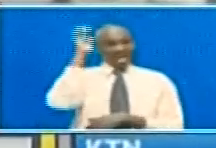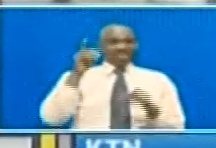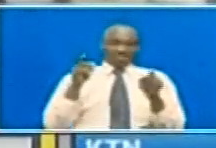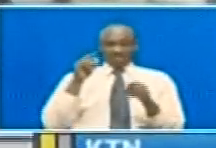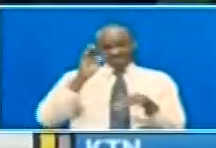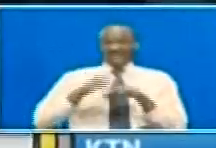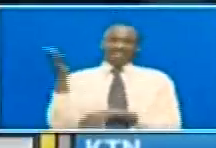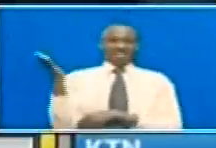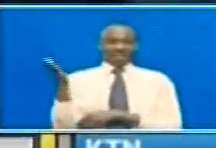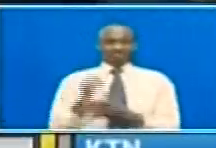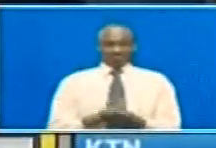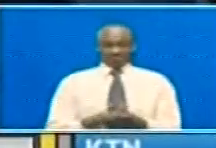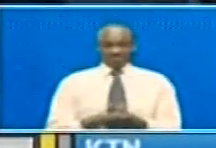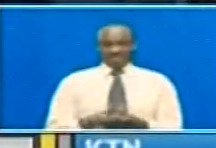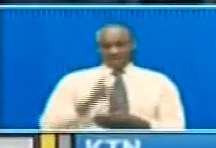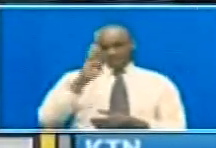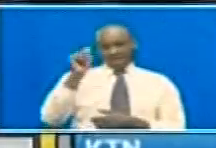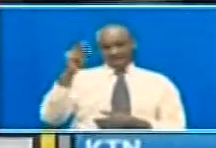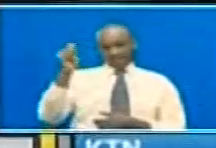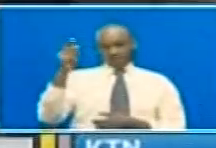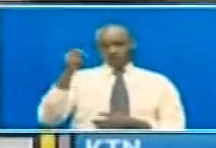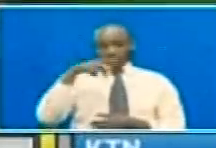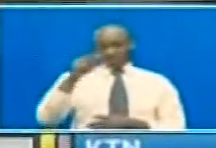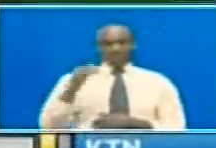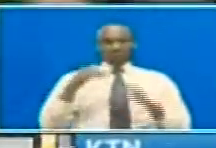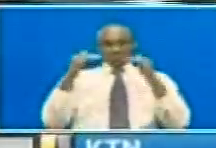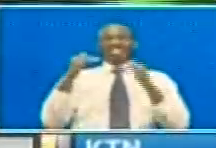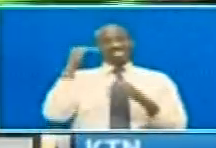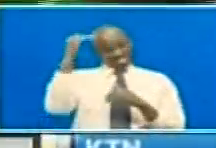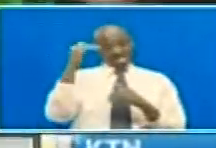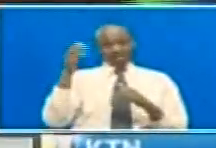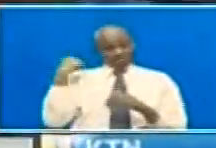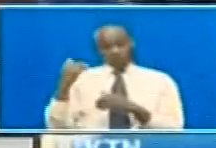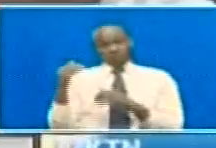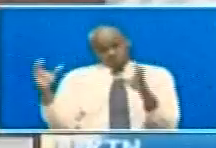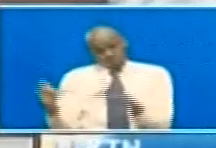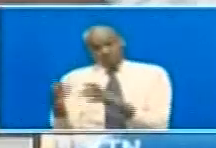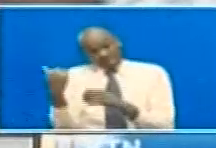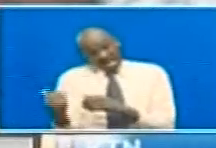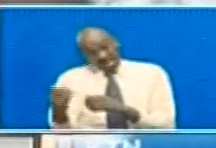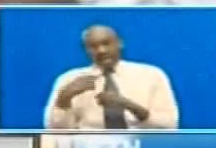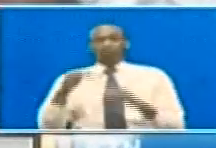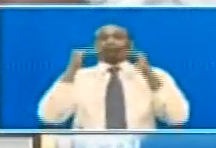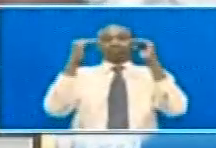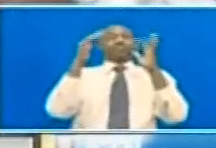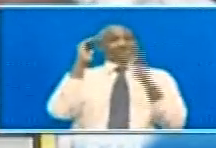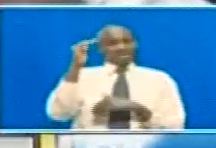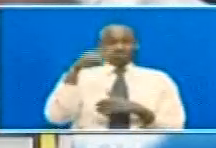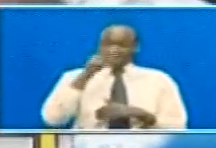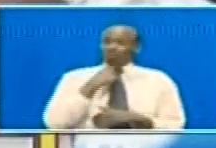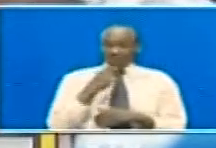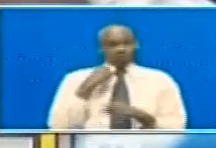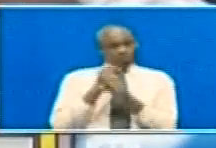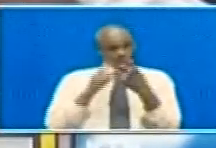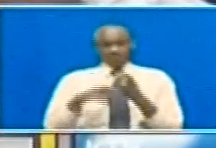ile unafanya Kenya. Barstone recently graduated to the senior ranks and he hopes to replicate or better his junior performance where he